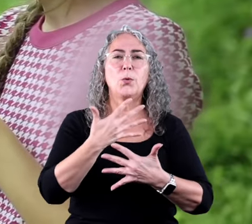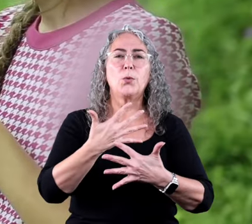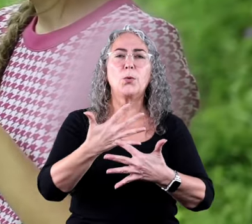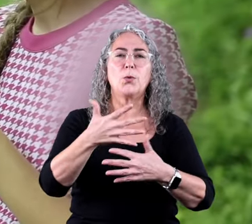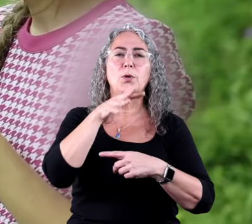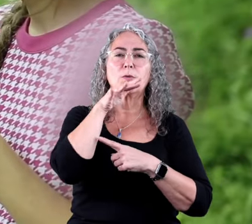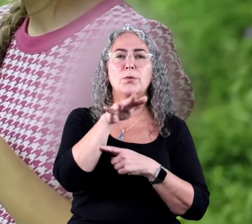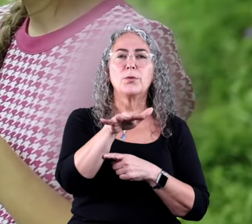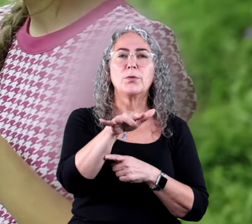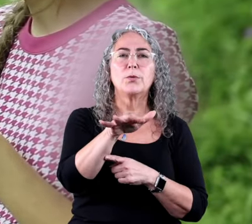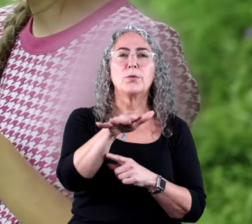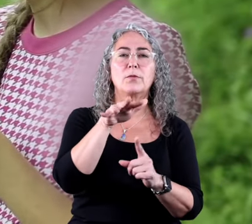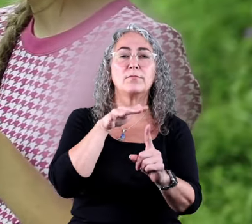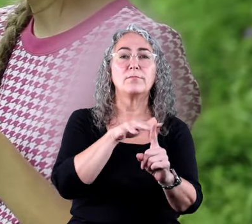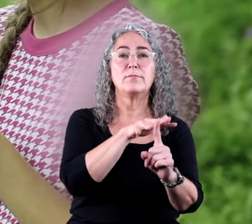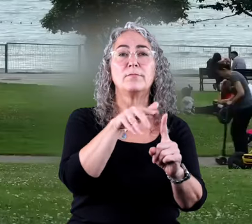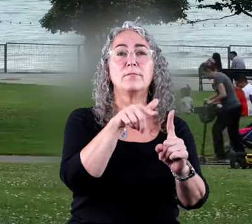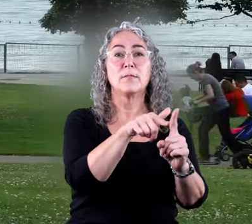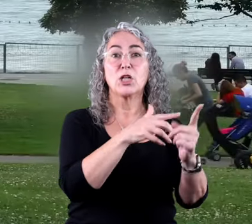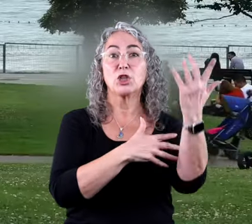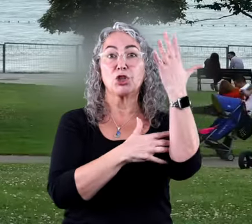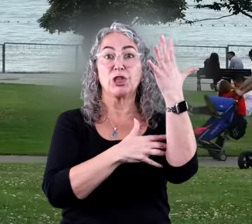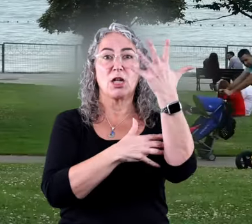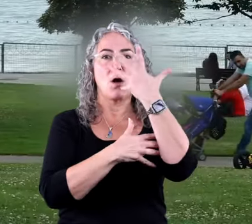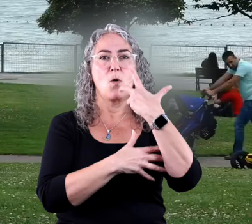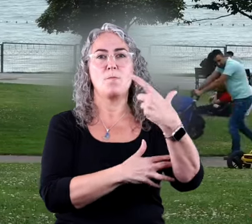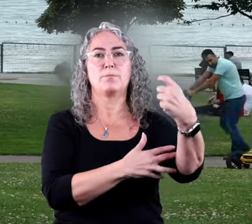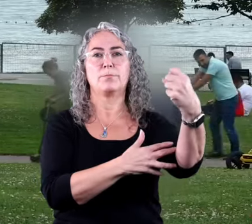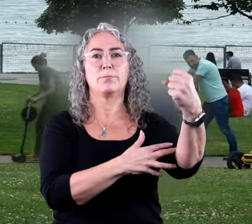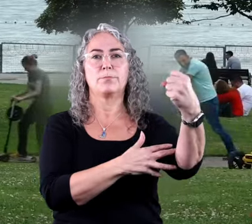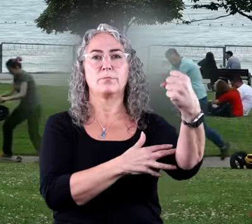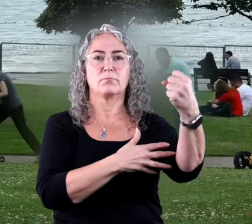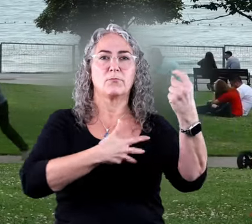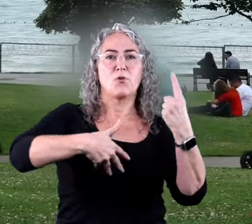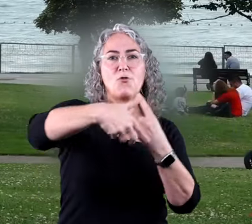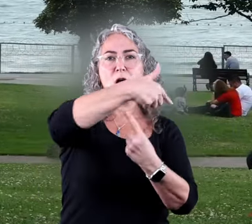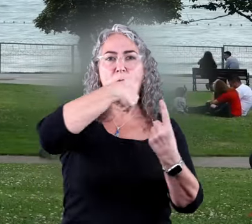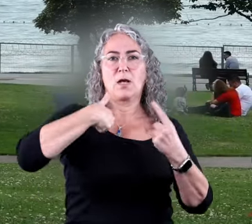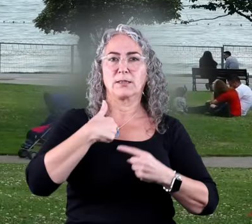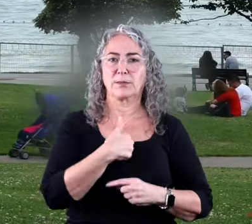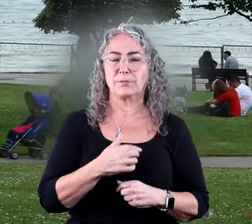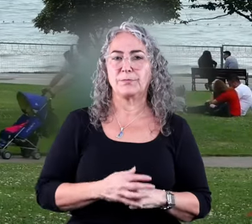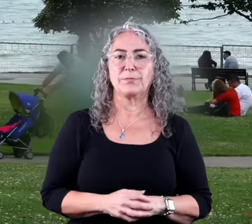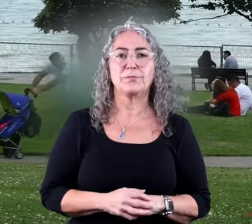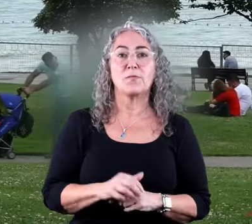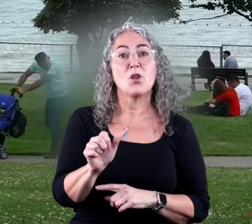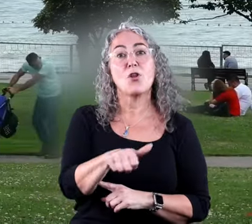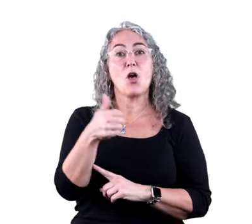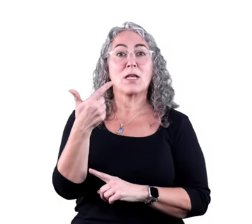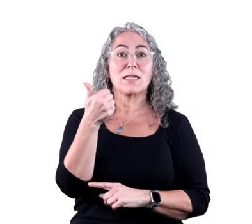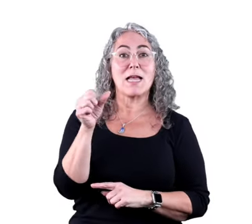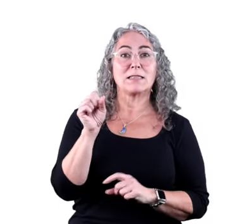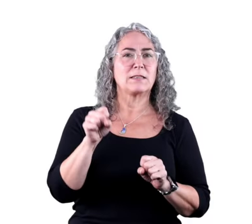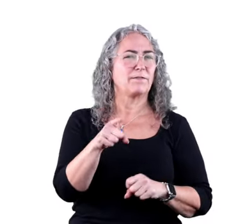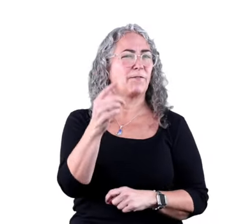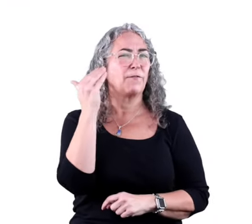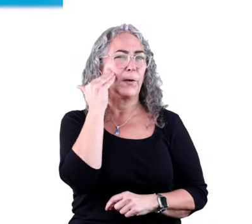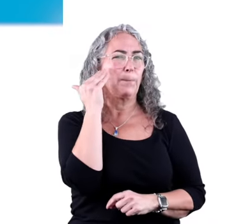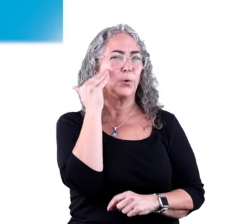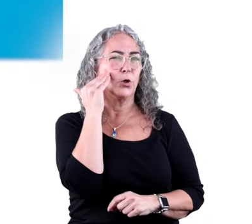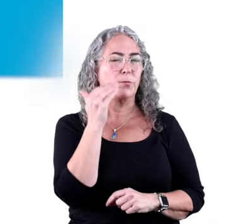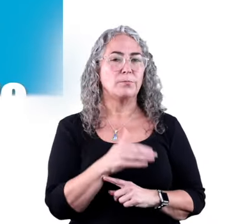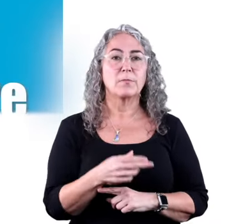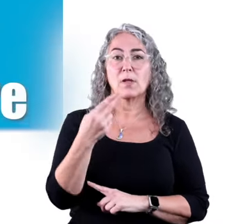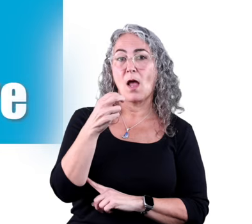which is a gas that you breathe out. Carbon dioxide gas gets absorbed by the trees around us. Other gases you might